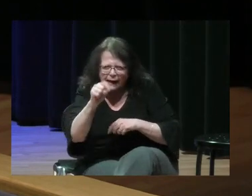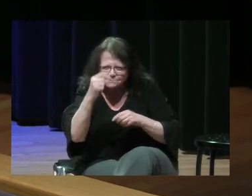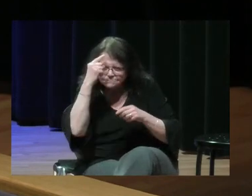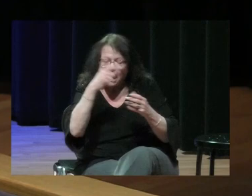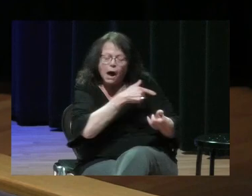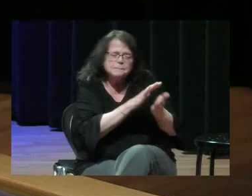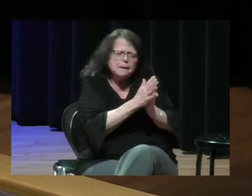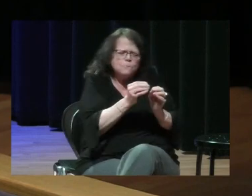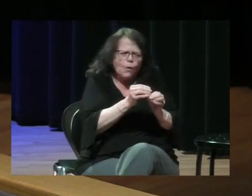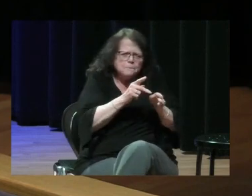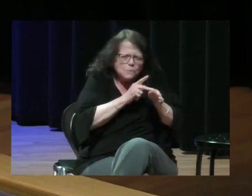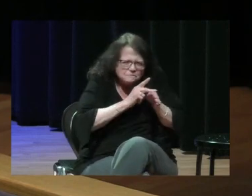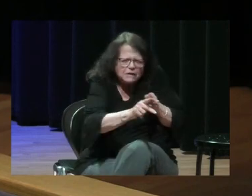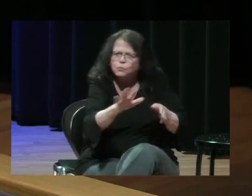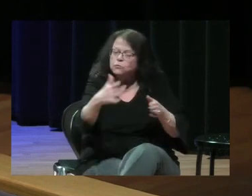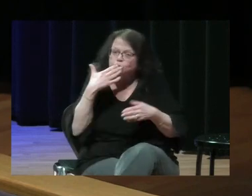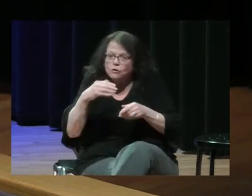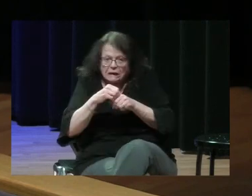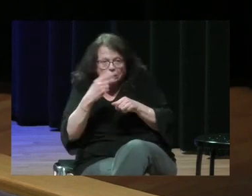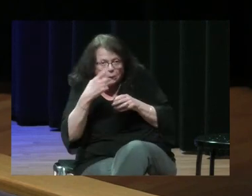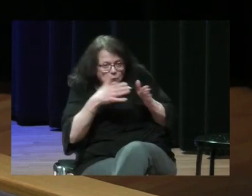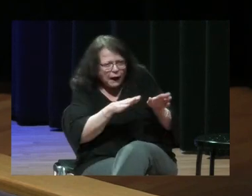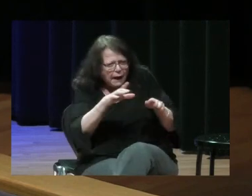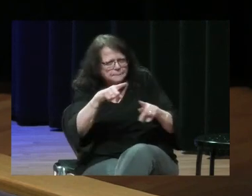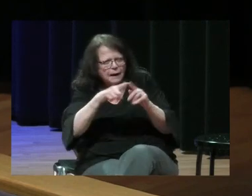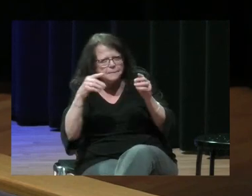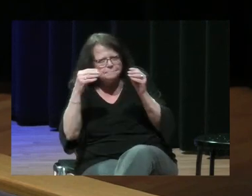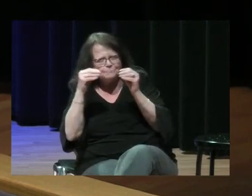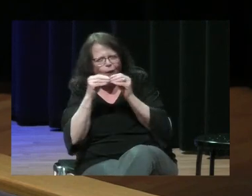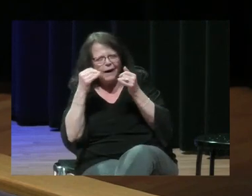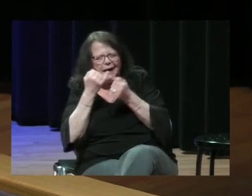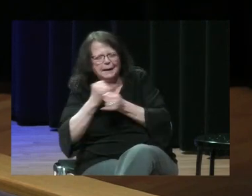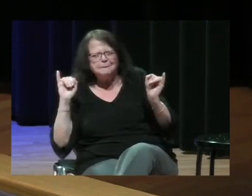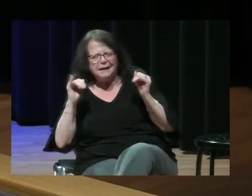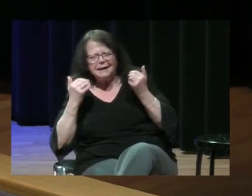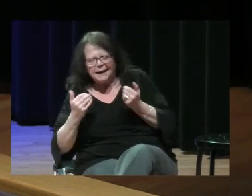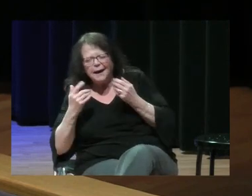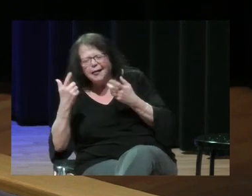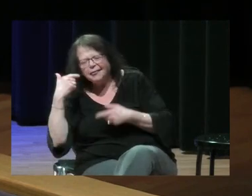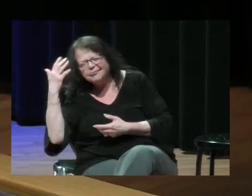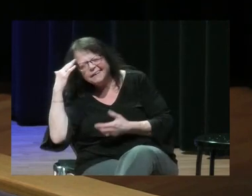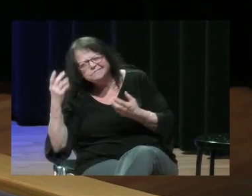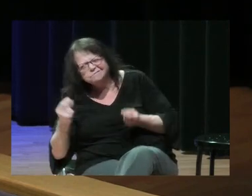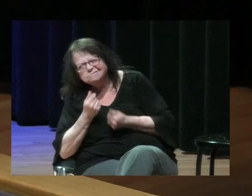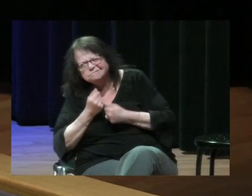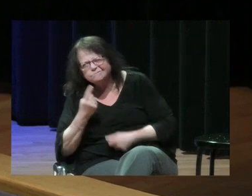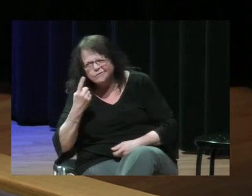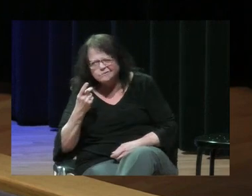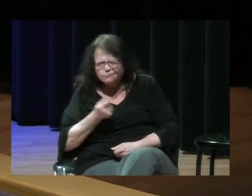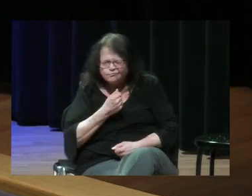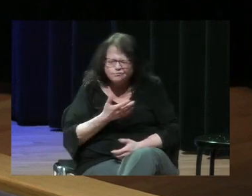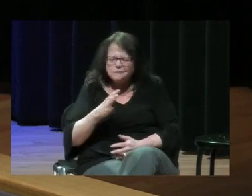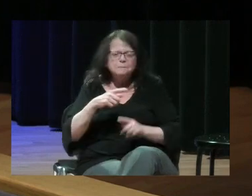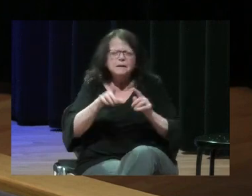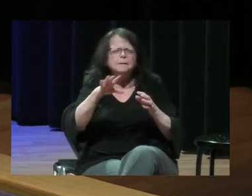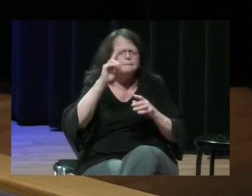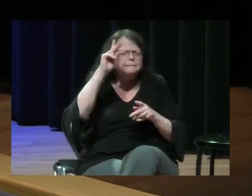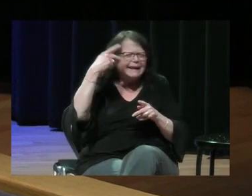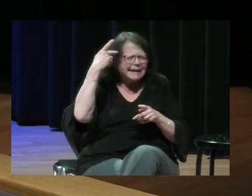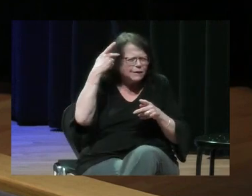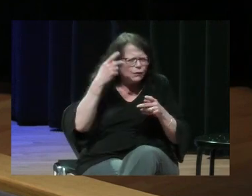way, but much less independent, which I think is a bummer. But the political space, I think